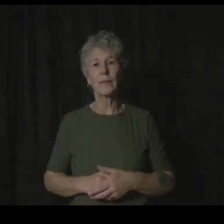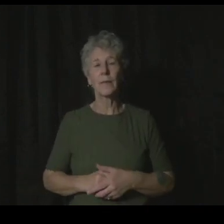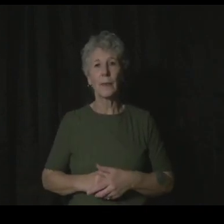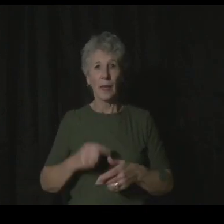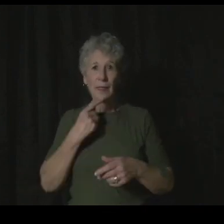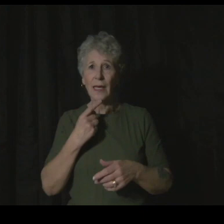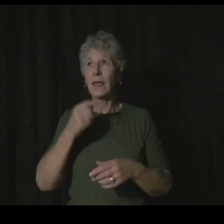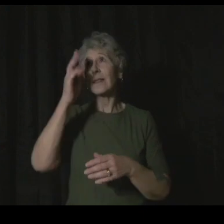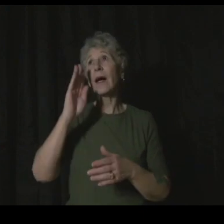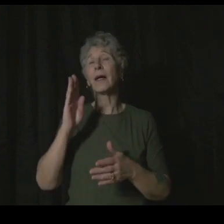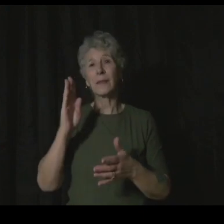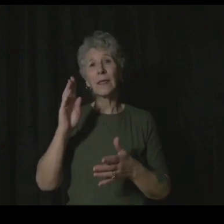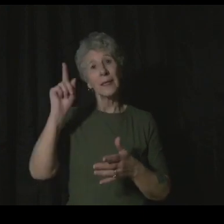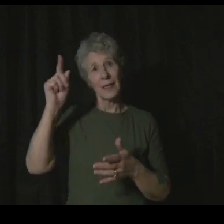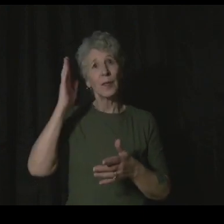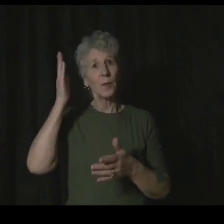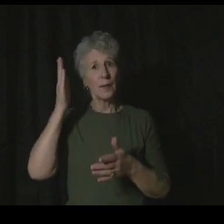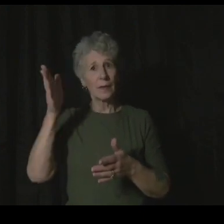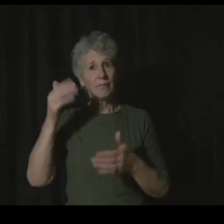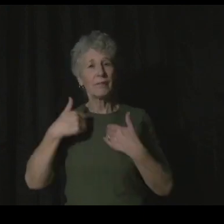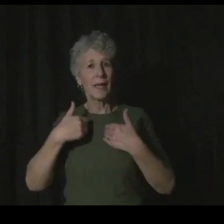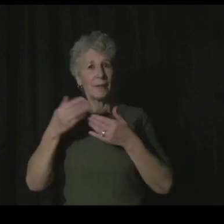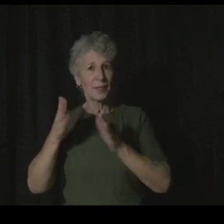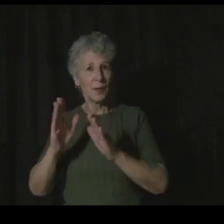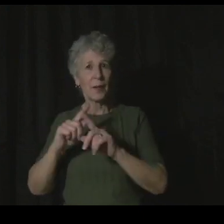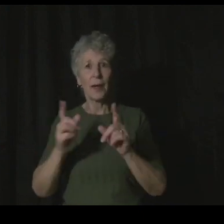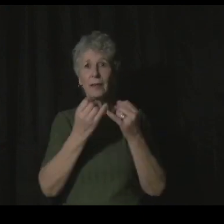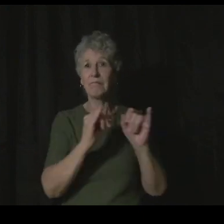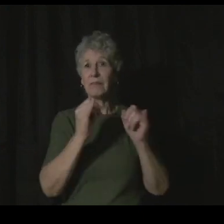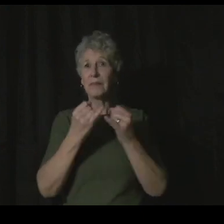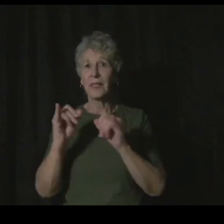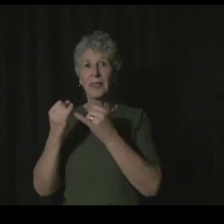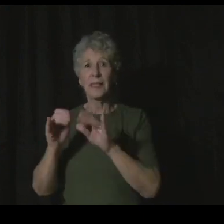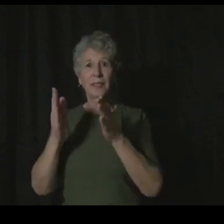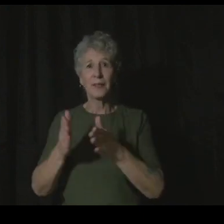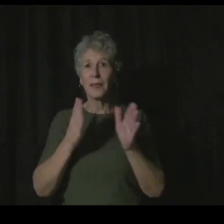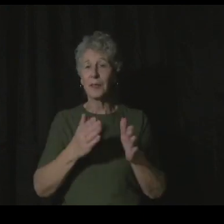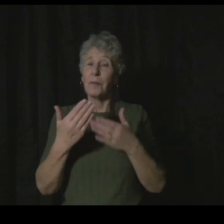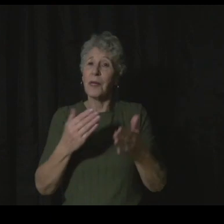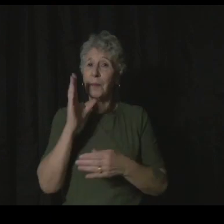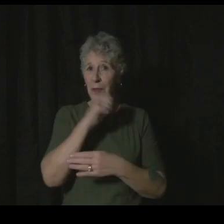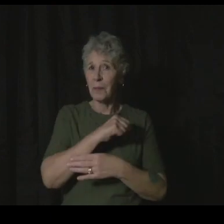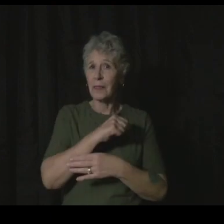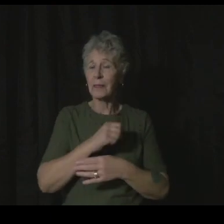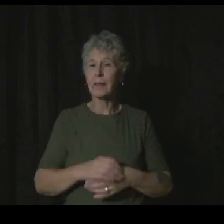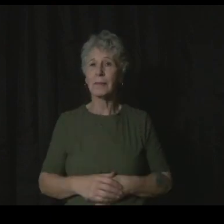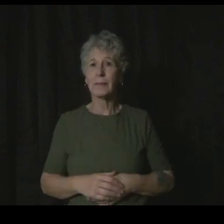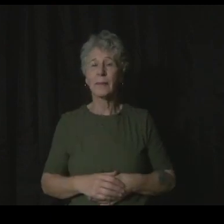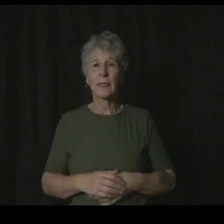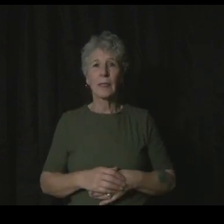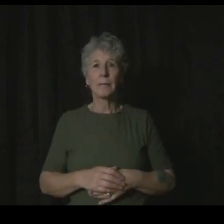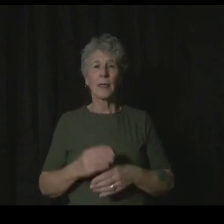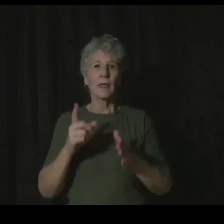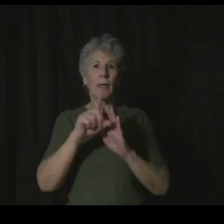He's saying God indeed will have his way, but individuals may miss out on it. The application to